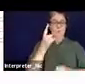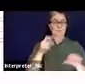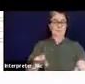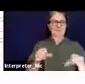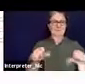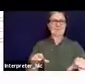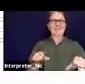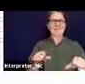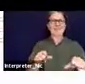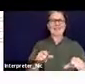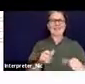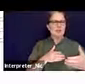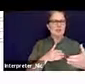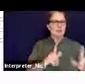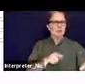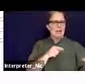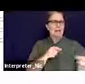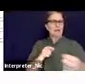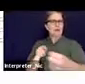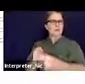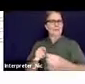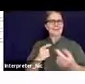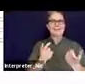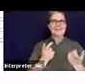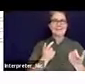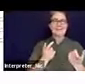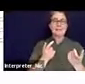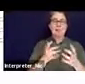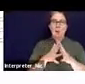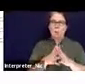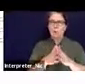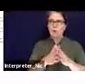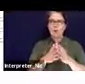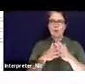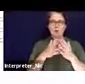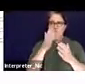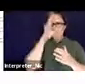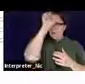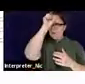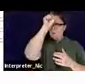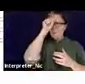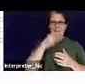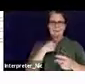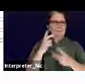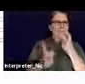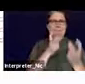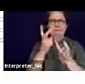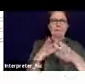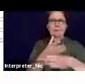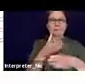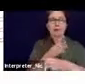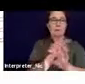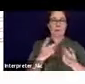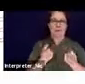of all, it's worth just reminding ourselves that finding a job is is difficult for anyone. And